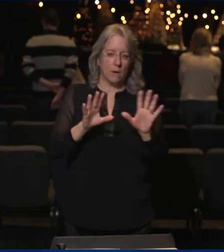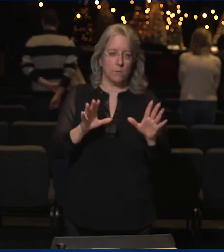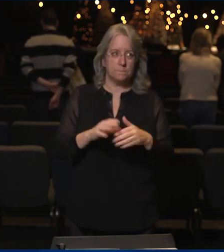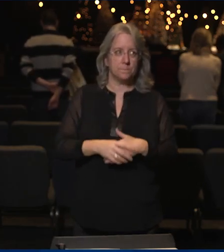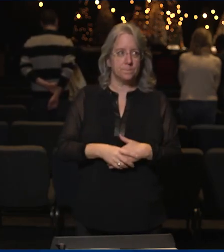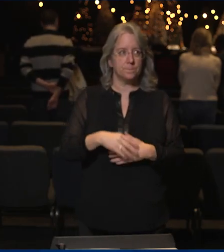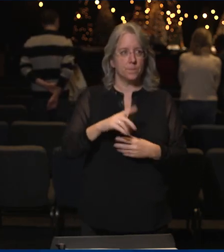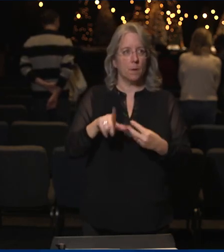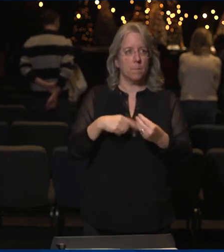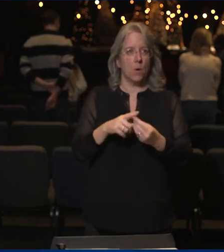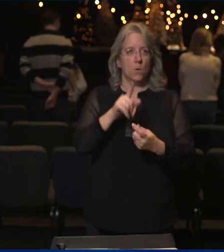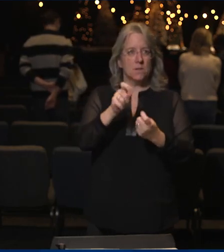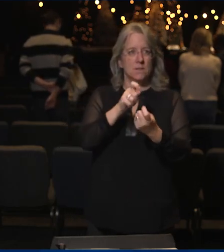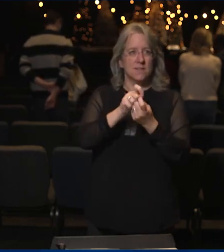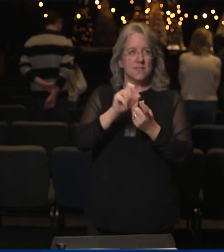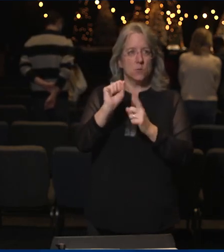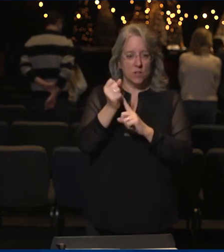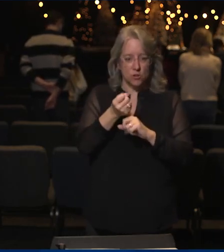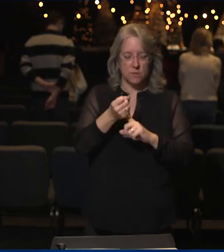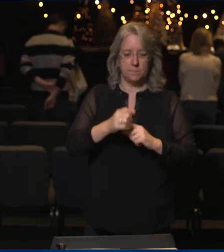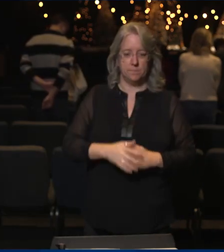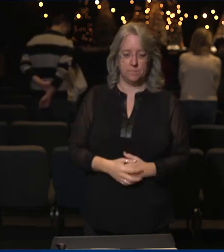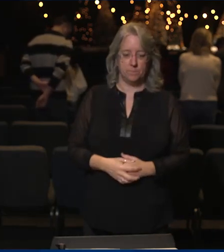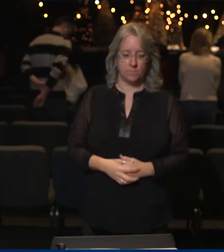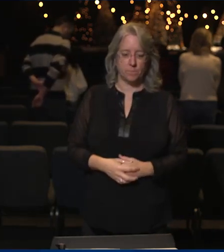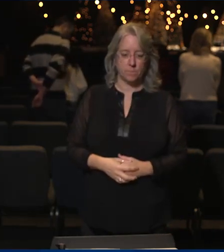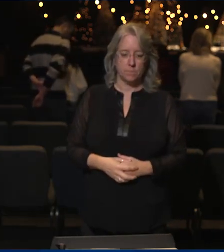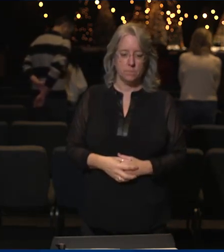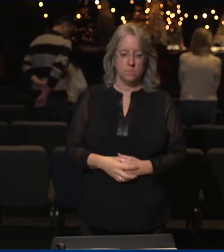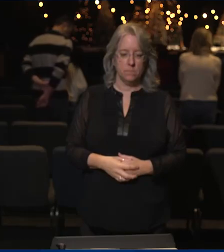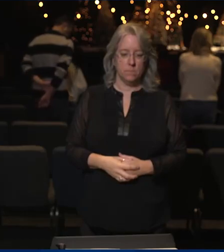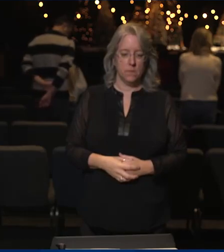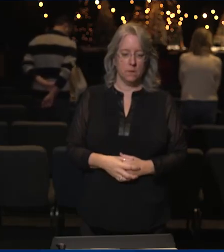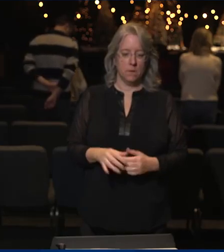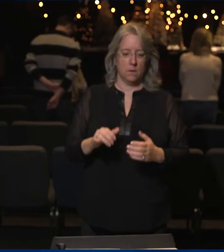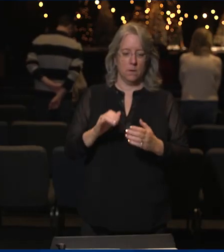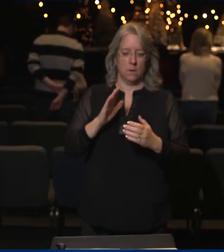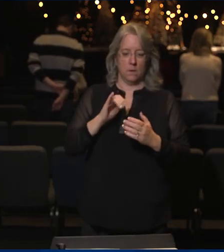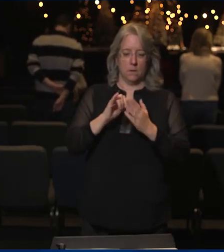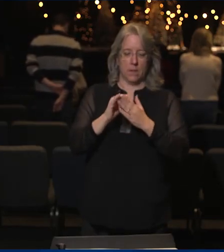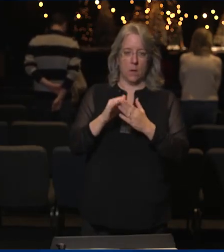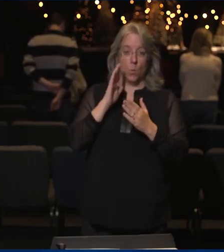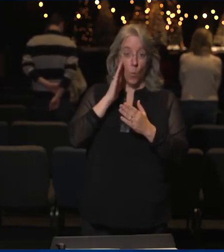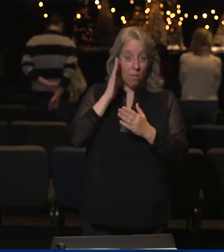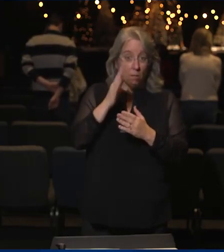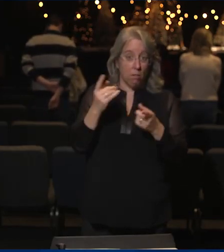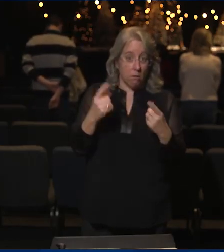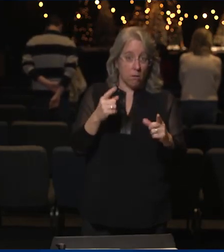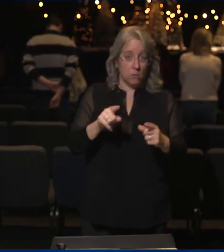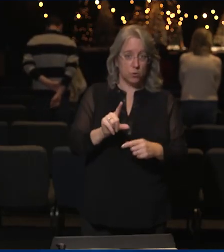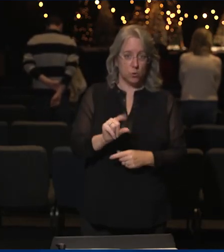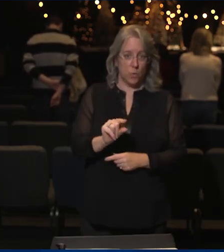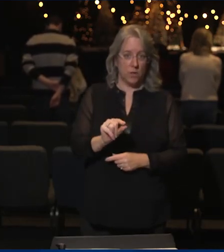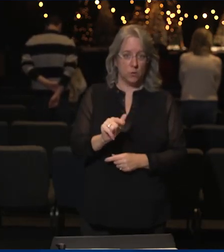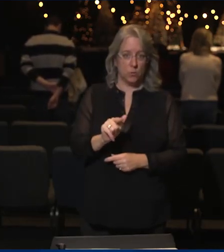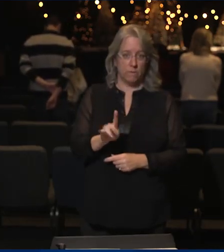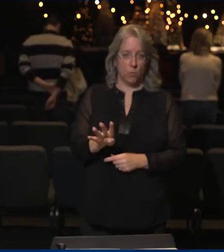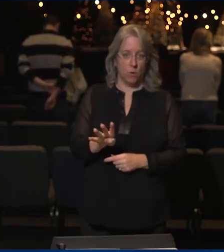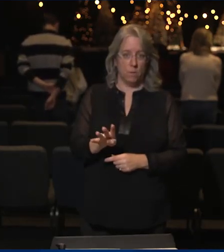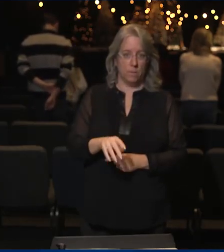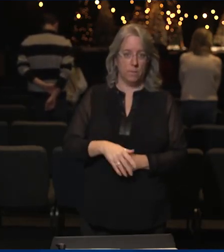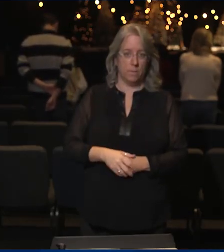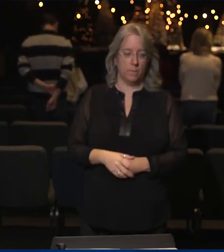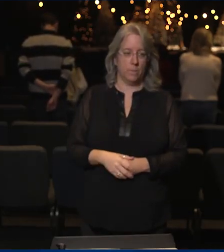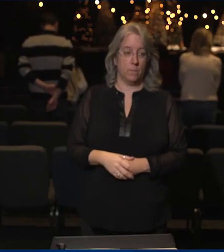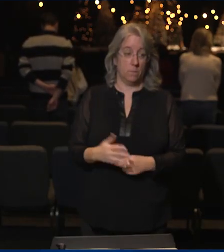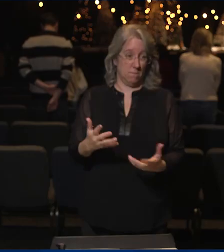particular situation that is coming to you in 2024, we would love to invite you forward as we end,